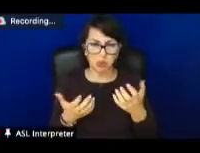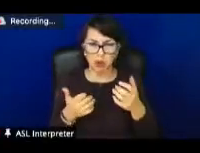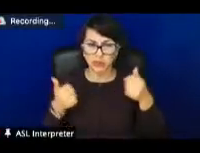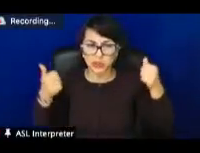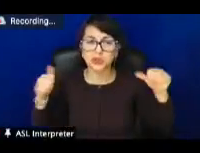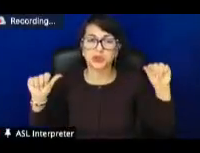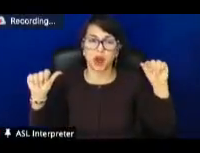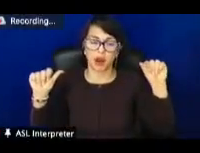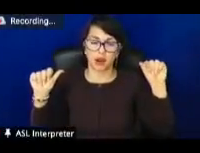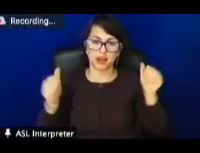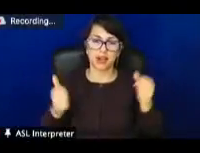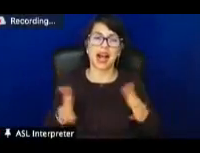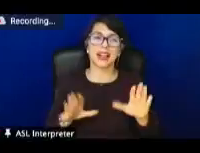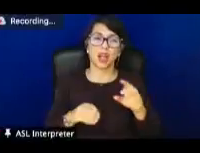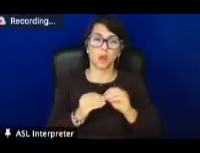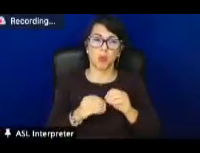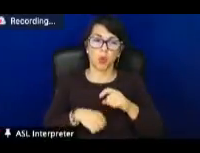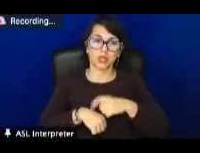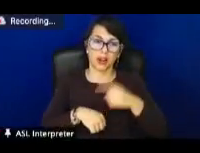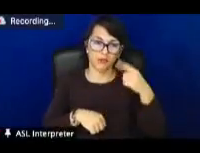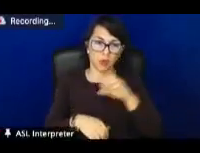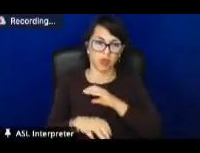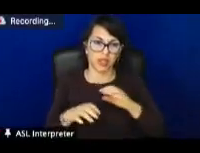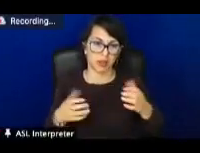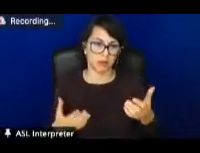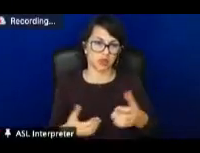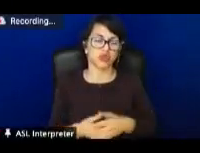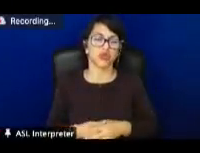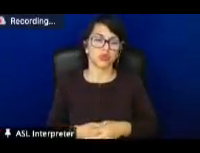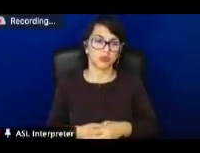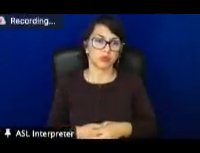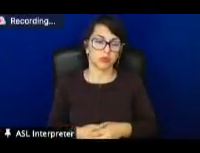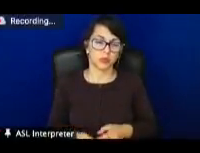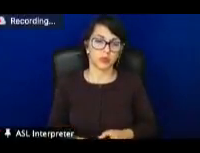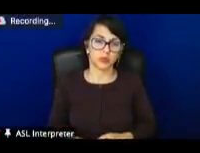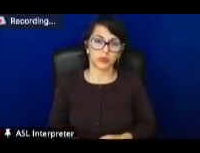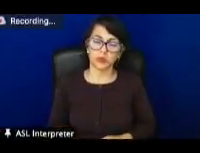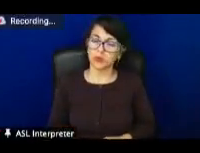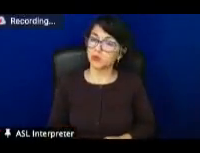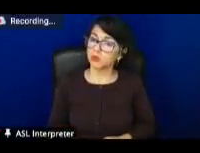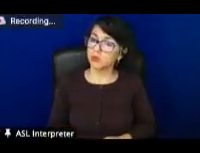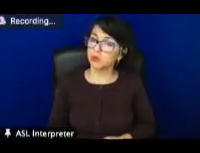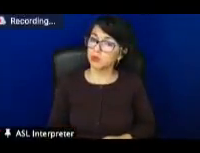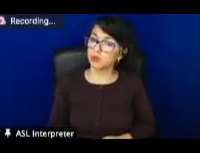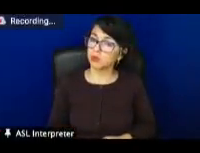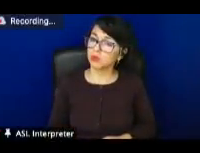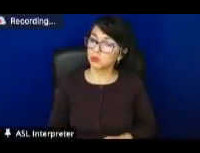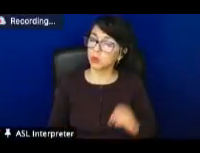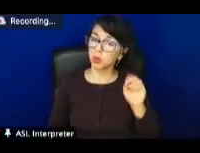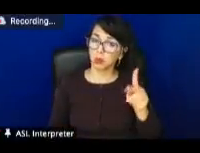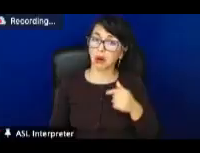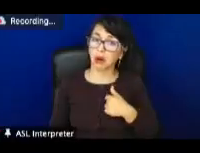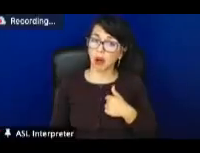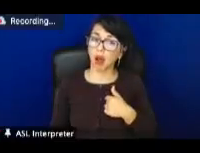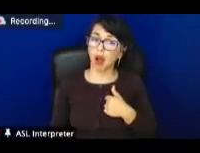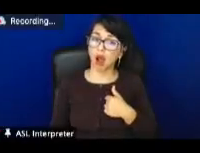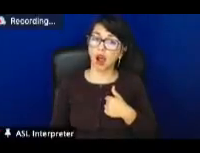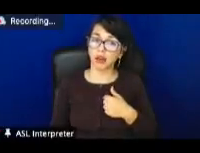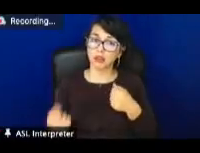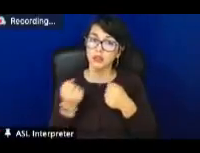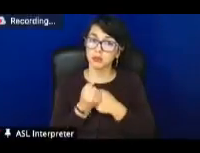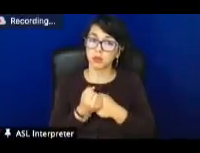more efficient. Okay. Well, I kind of resonate with Alicia's